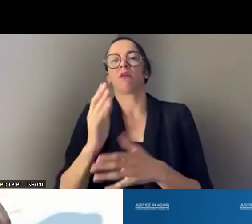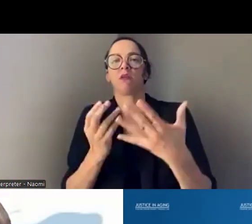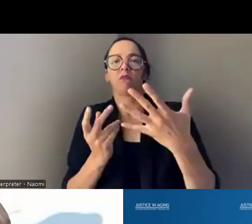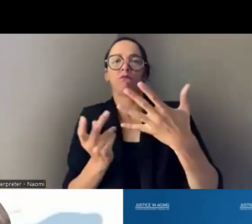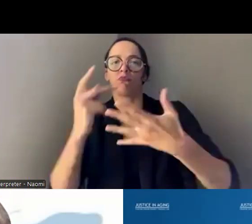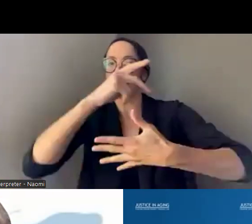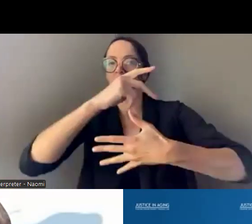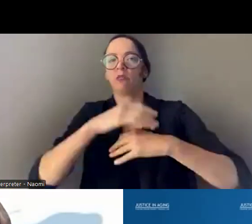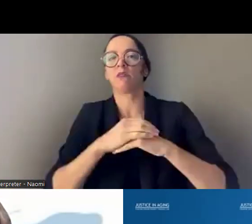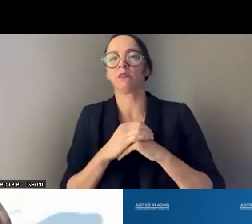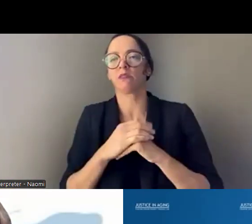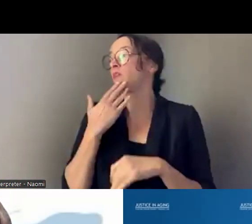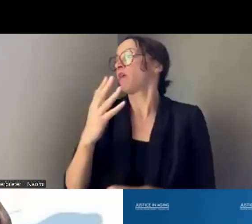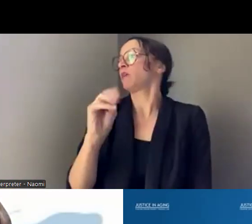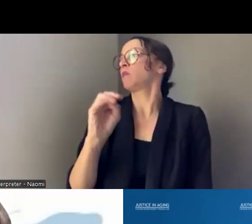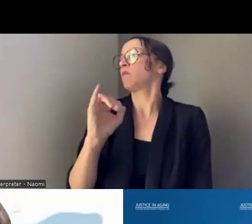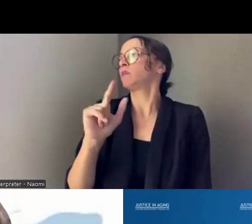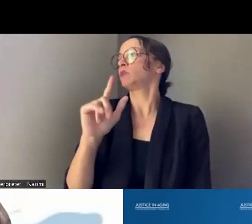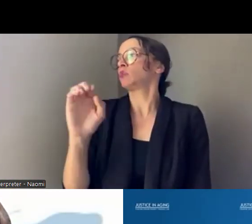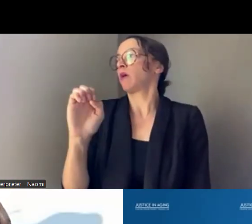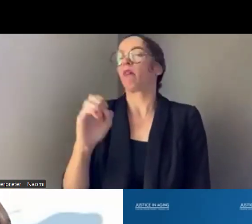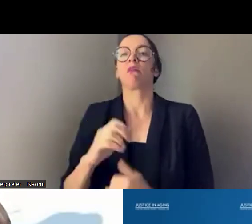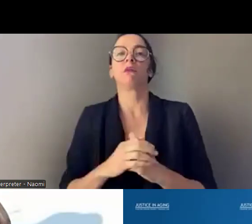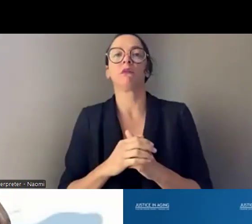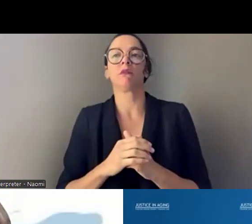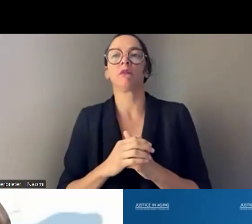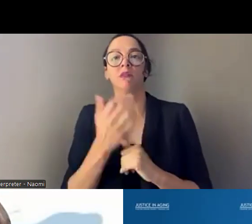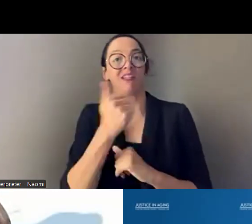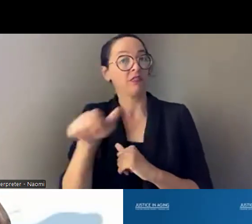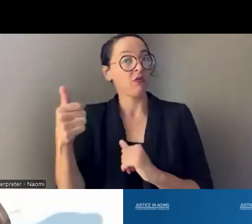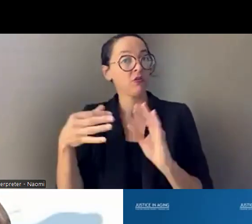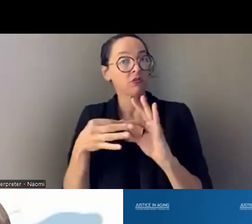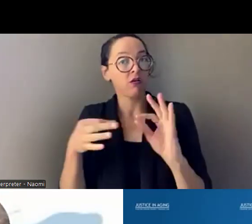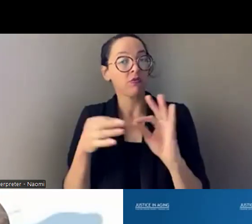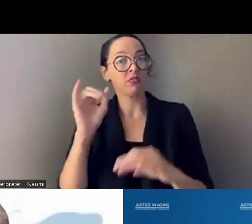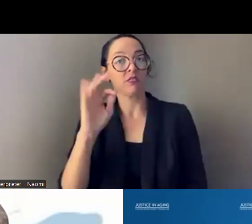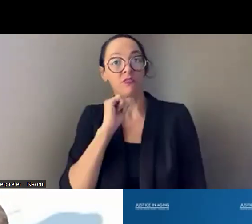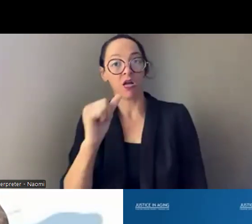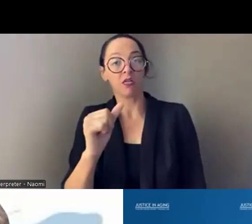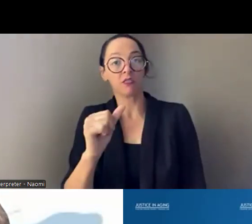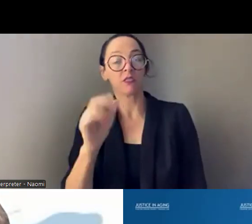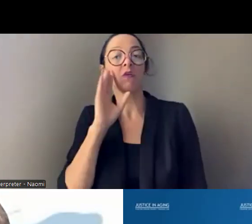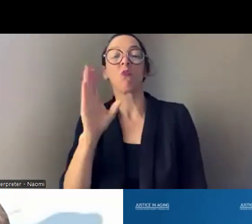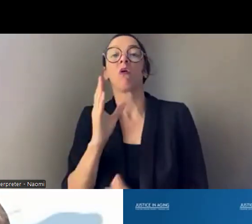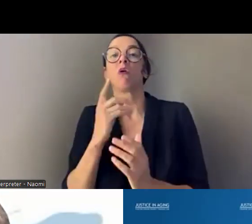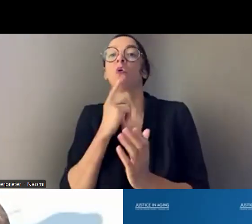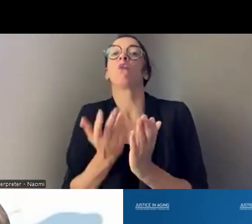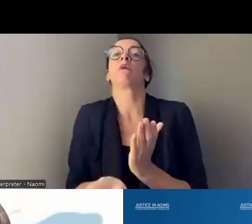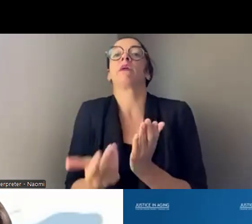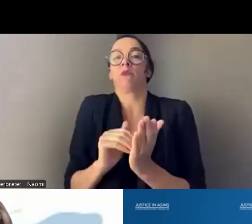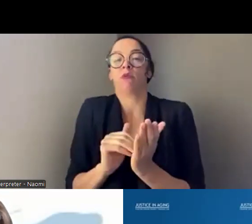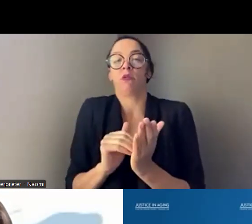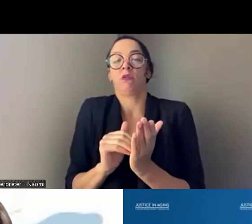Thank you, Michelle. Right, any other comments? Otherwise, I will reiterate the